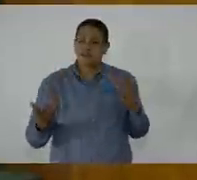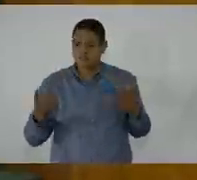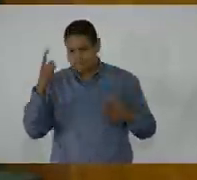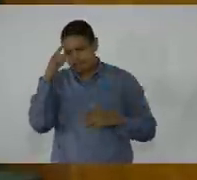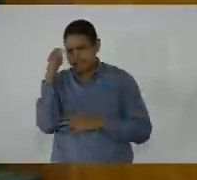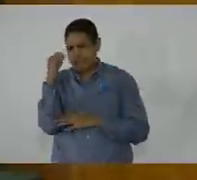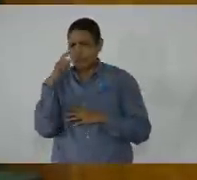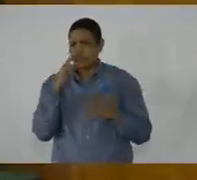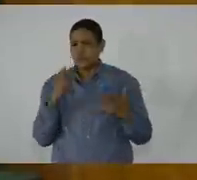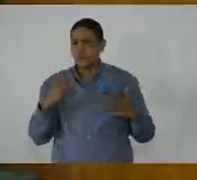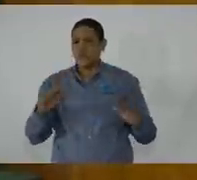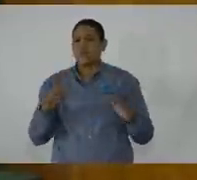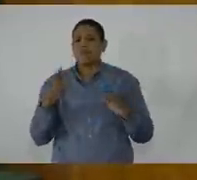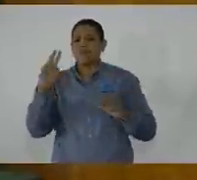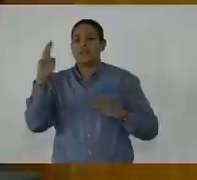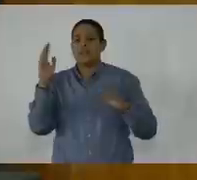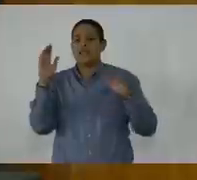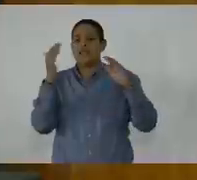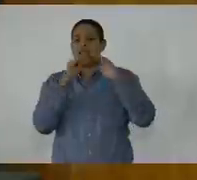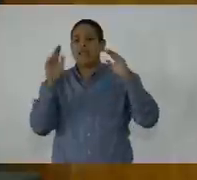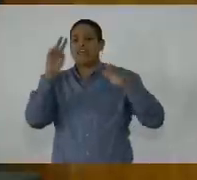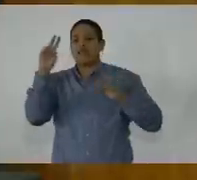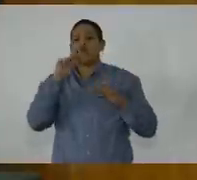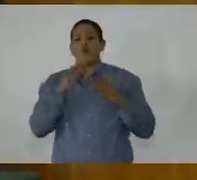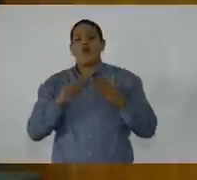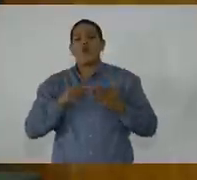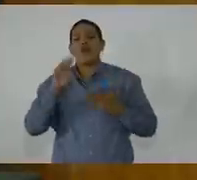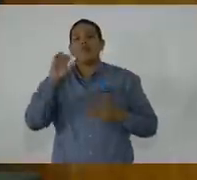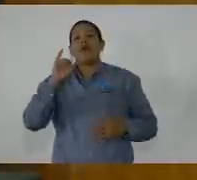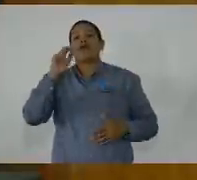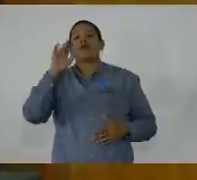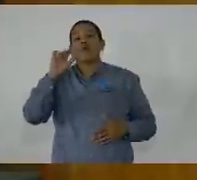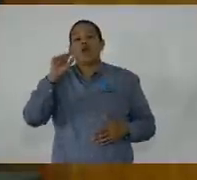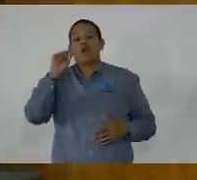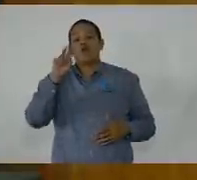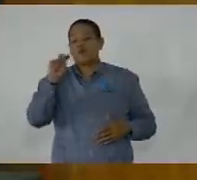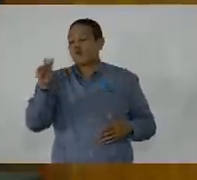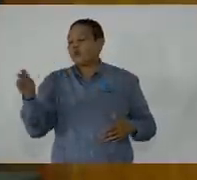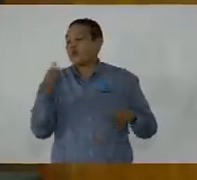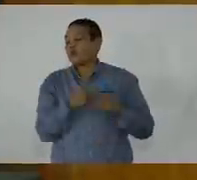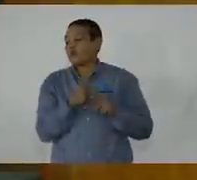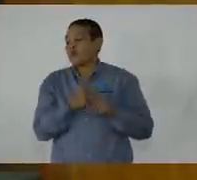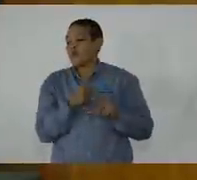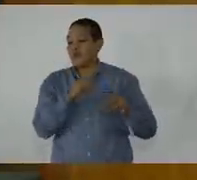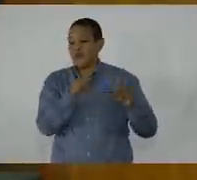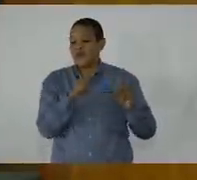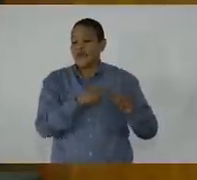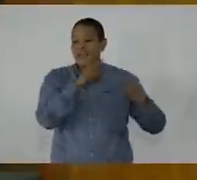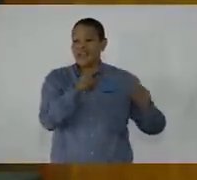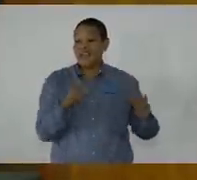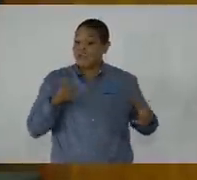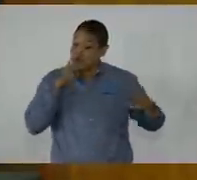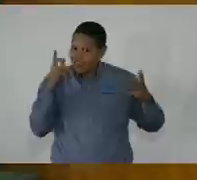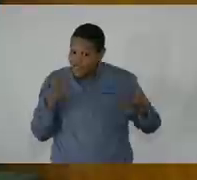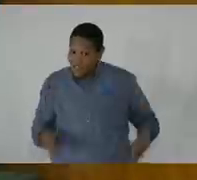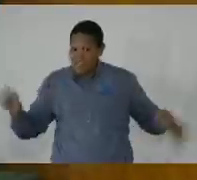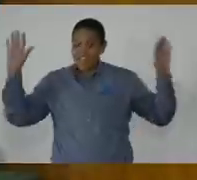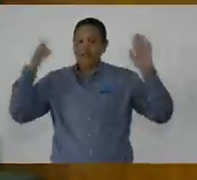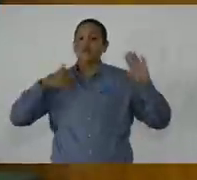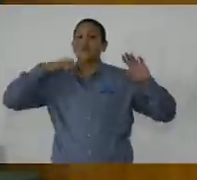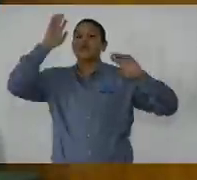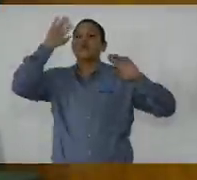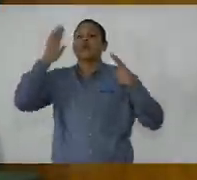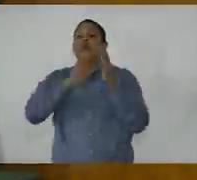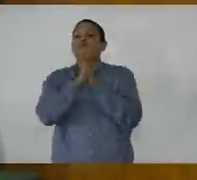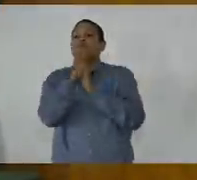to complete Stage 2 audit by July 2022. And when this is completed, we will